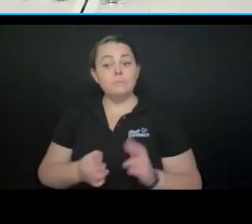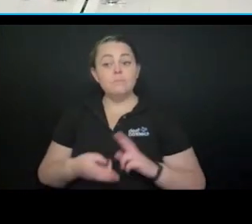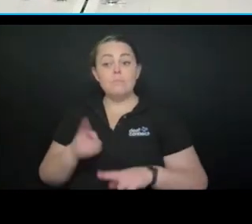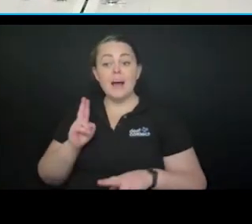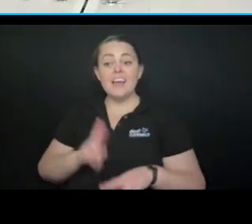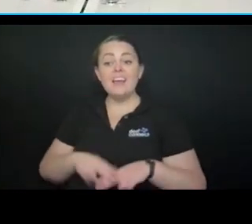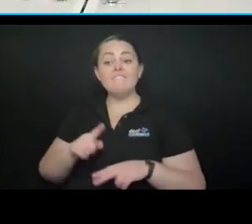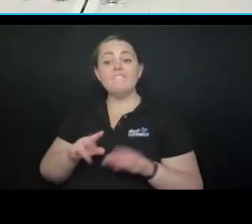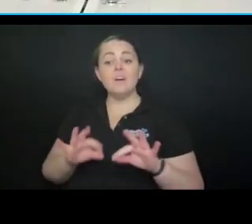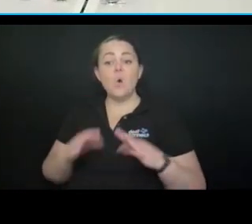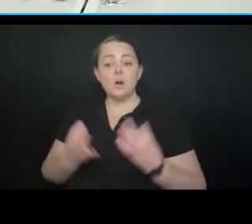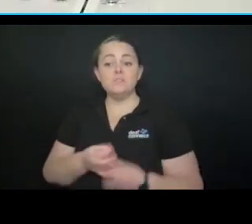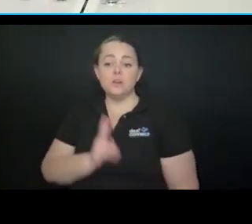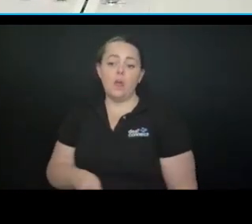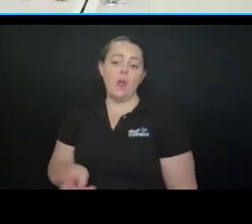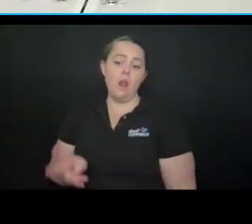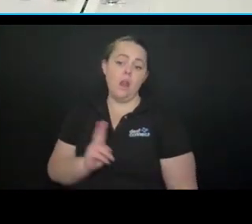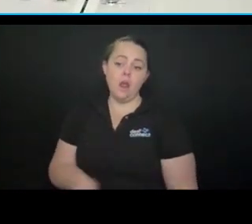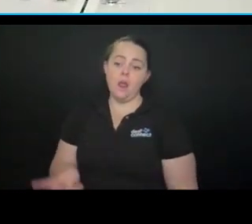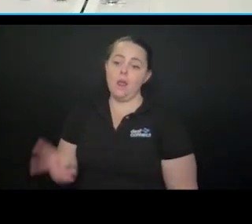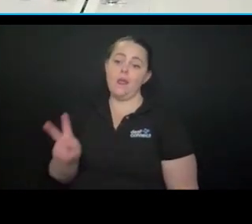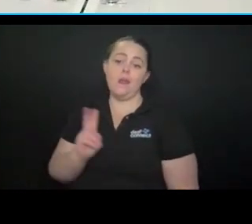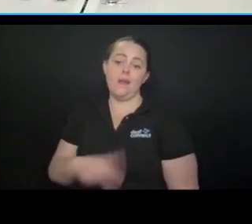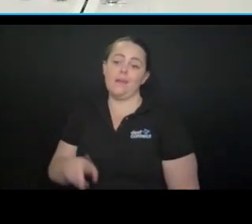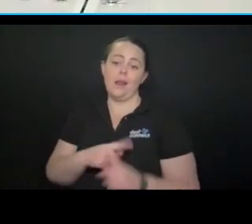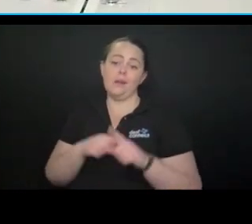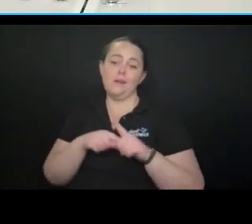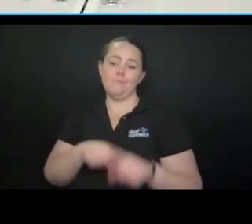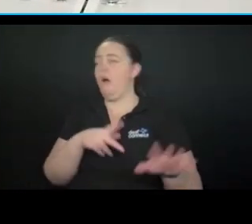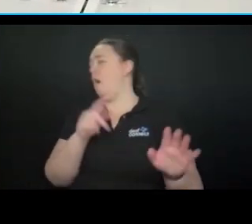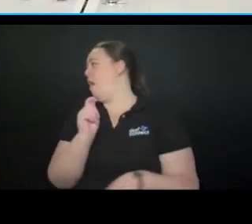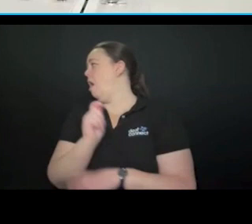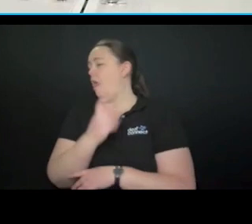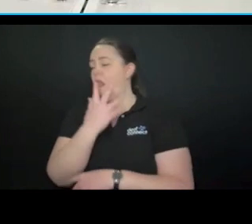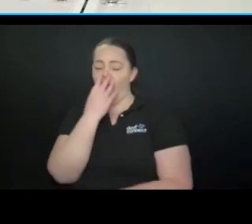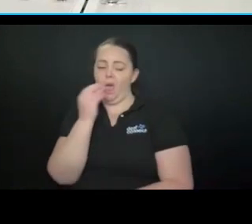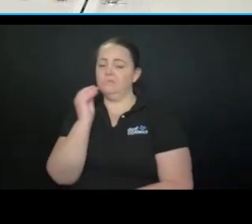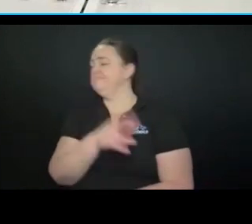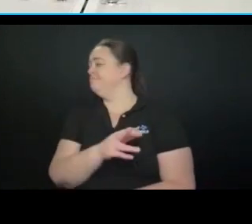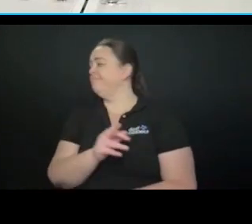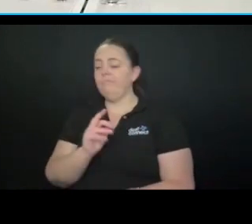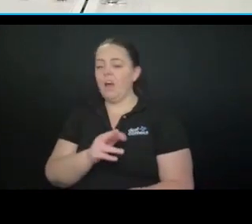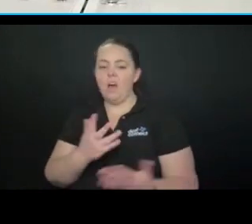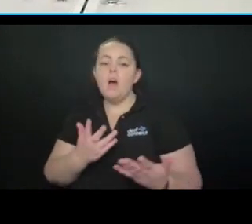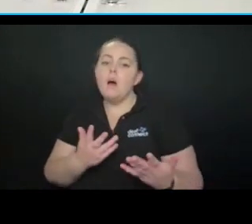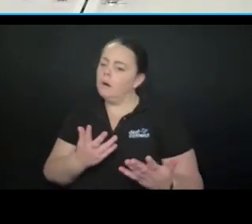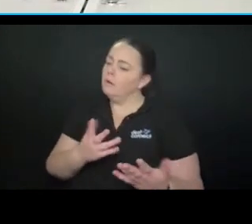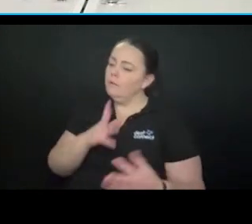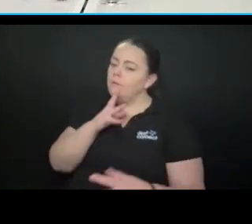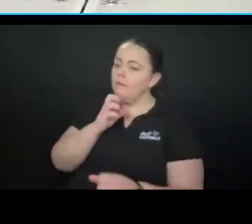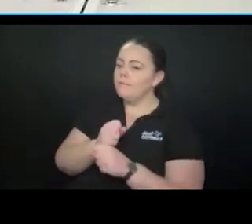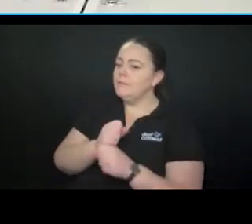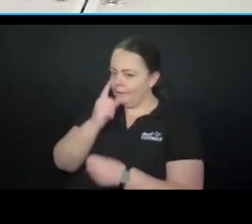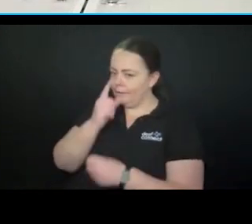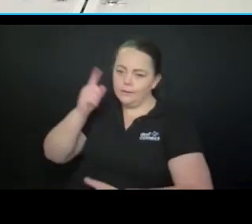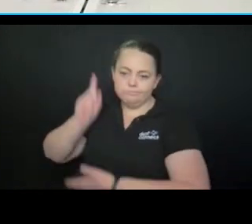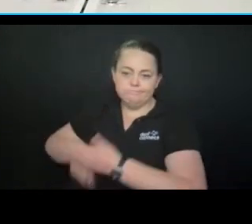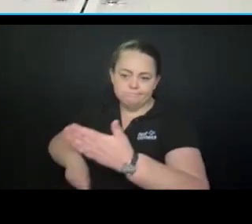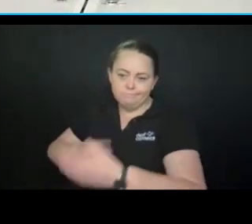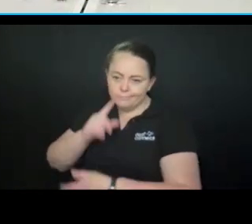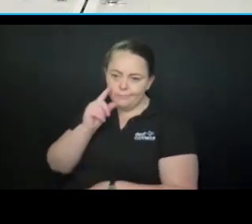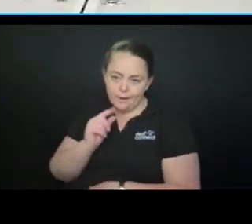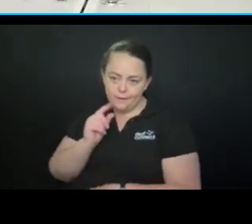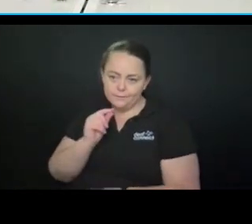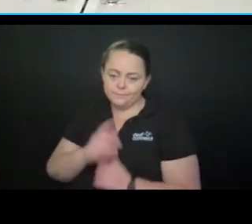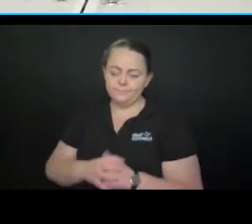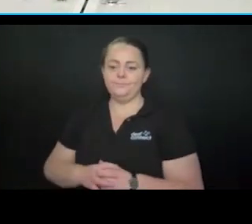the obligations, the Commission can consider regulatory actions under its compliance and enforcement policy. Ultimately, it could be